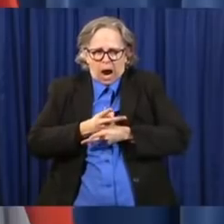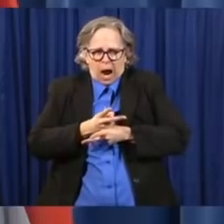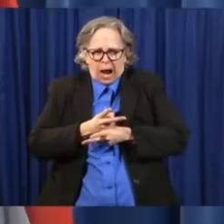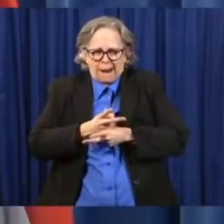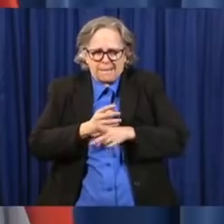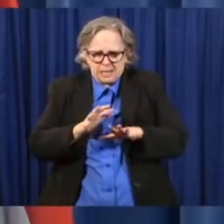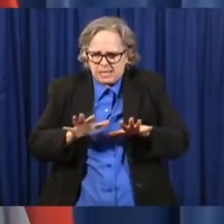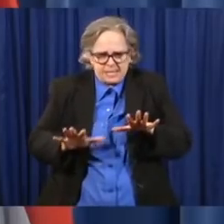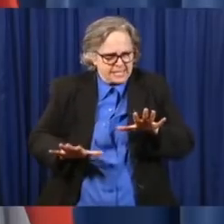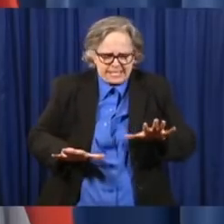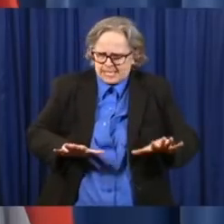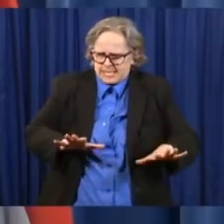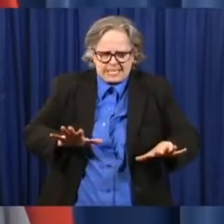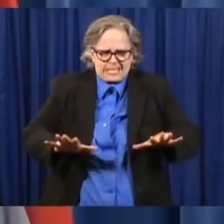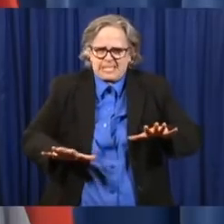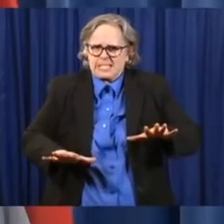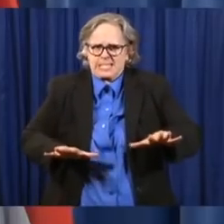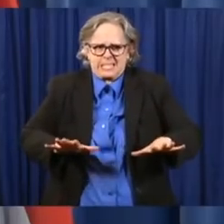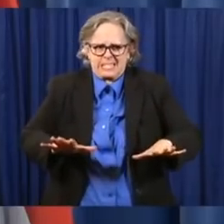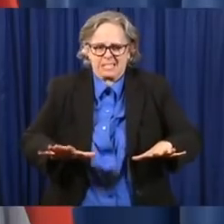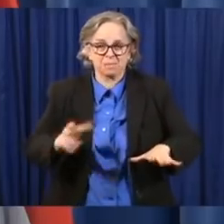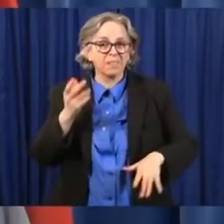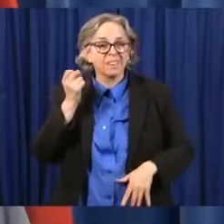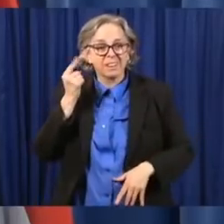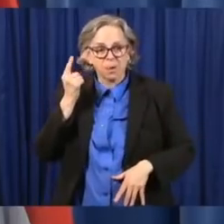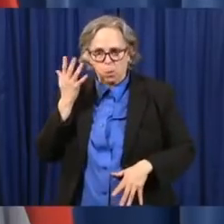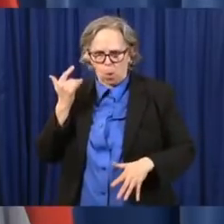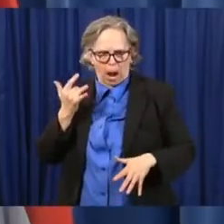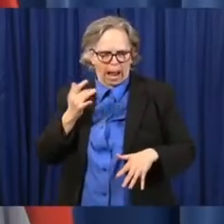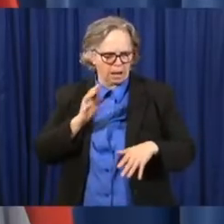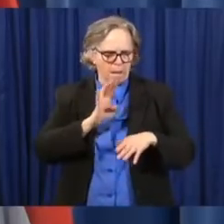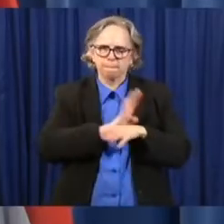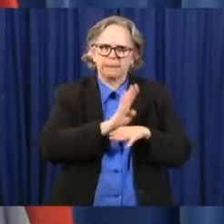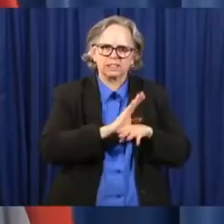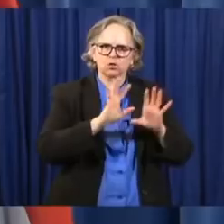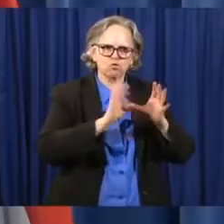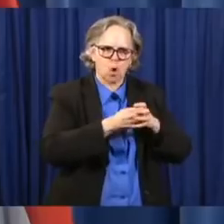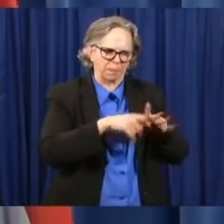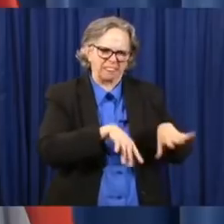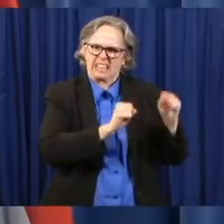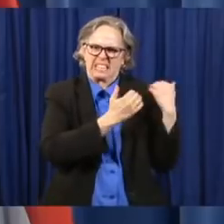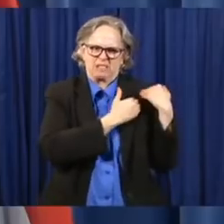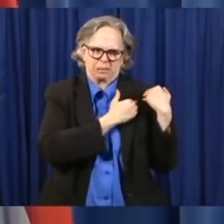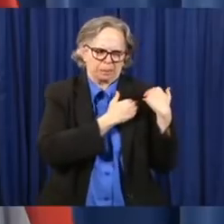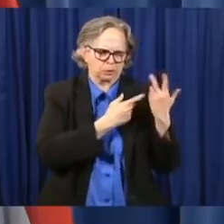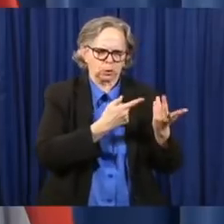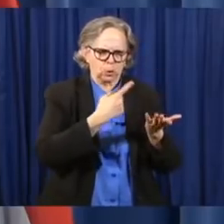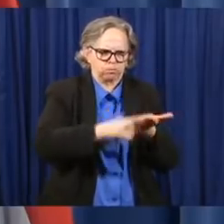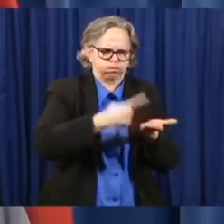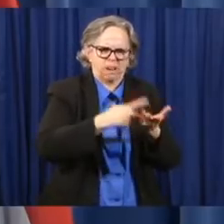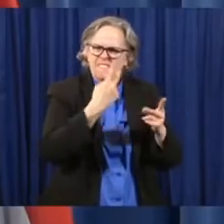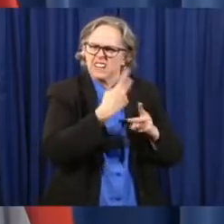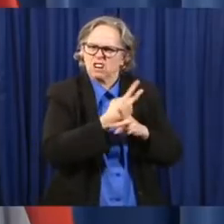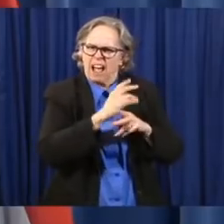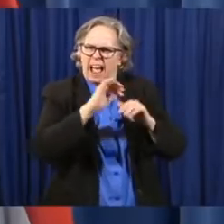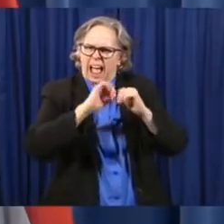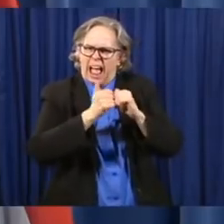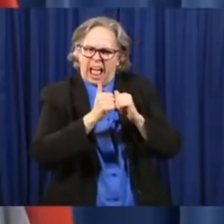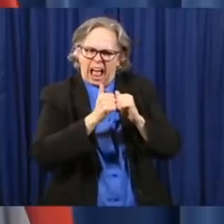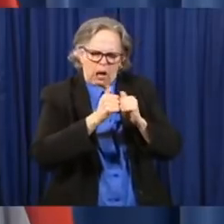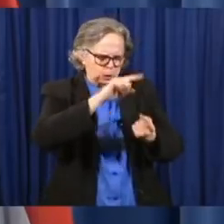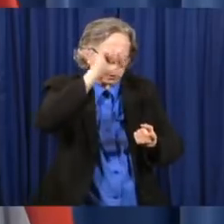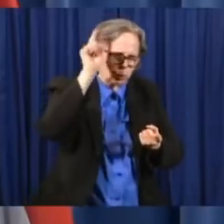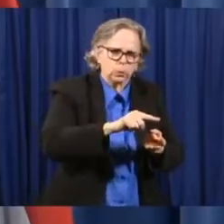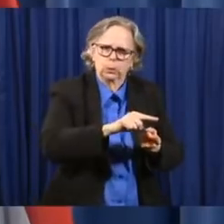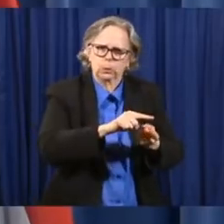We put together a business group and we've charged them with working with business and figuring out the safest way to